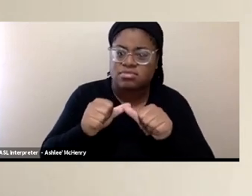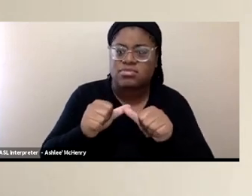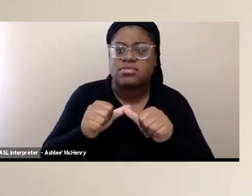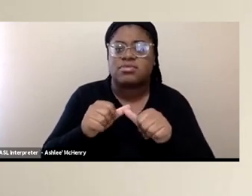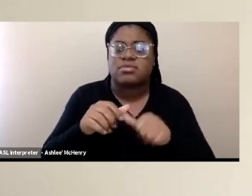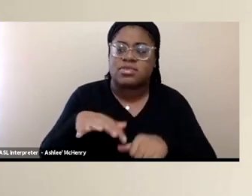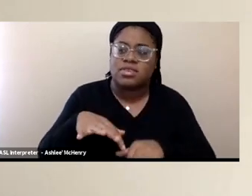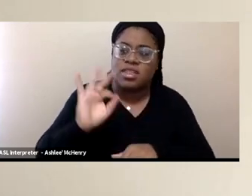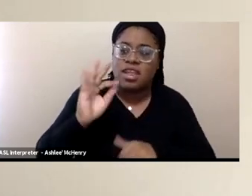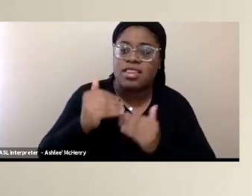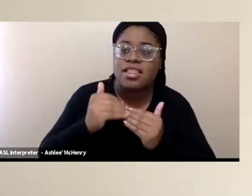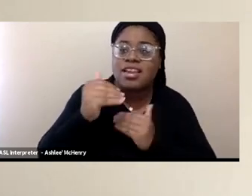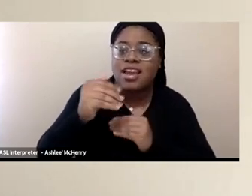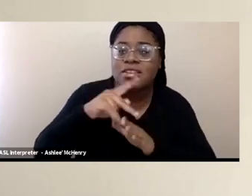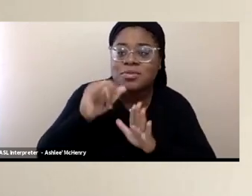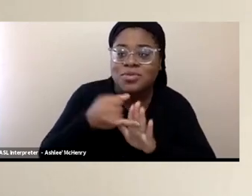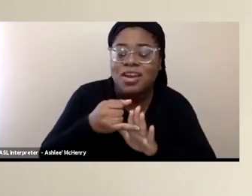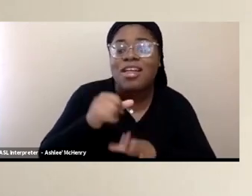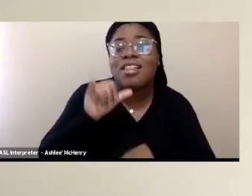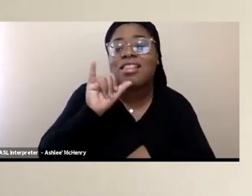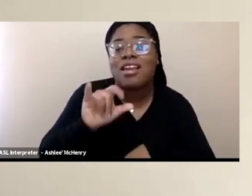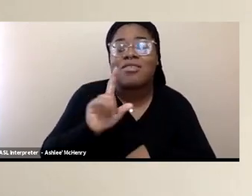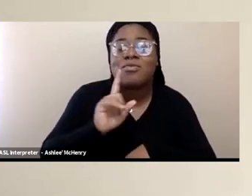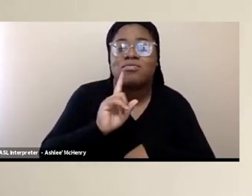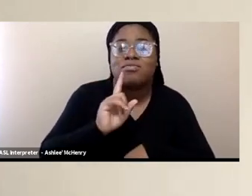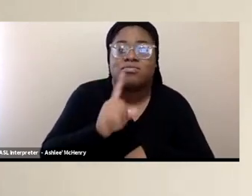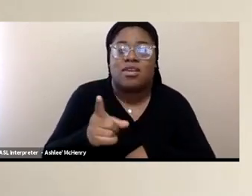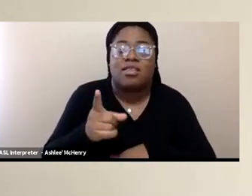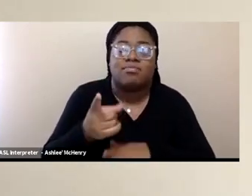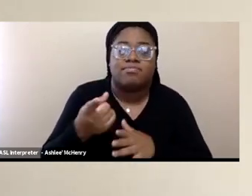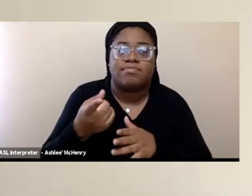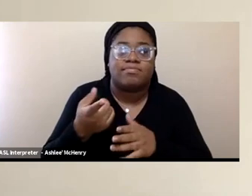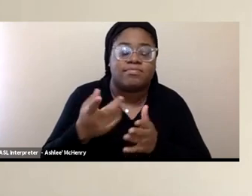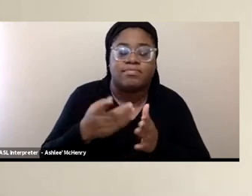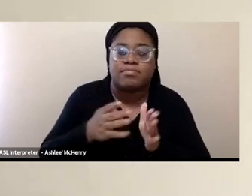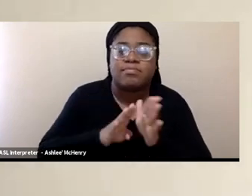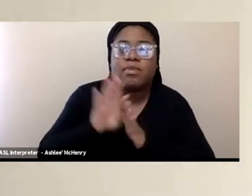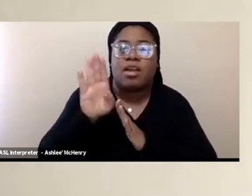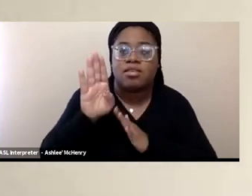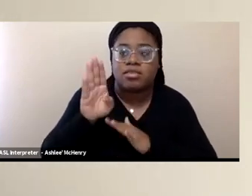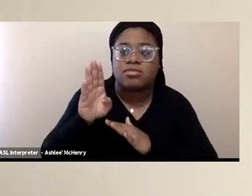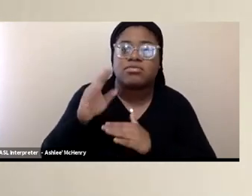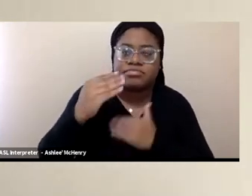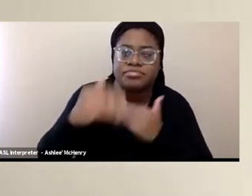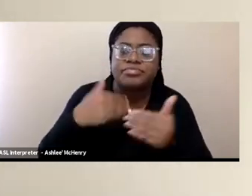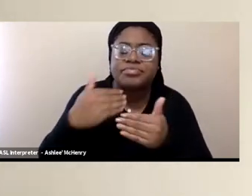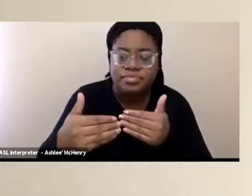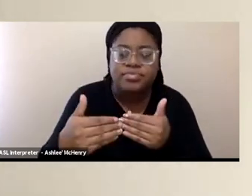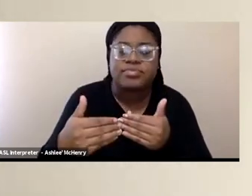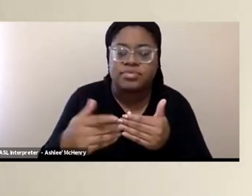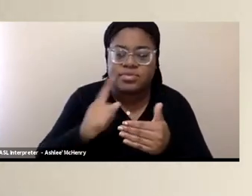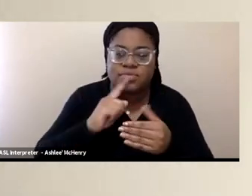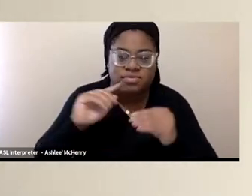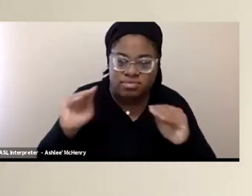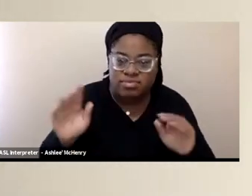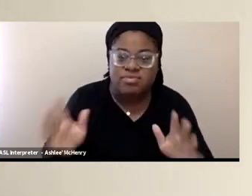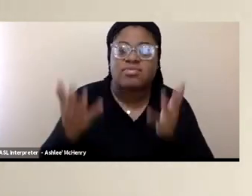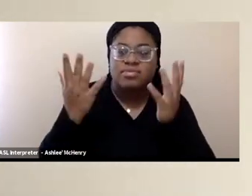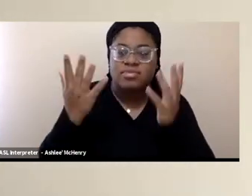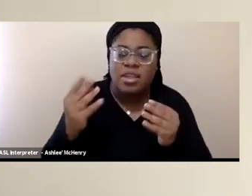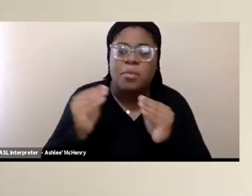finding the next project that was going to take that and build on that and hopefully propel that forward and amplify that